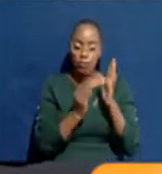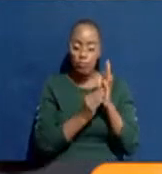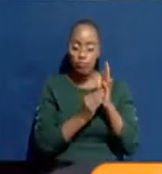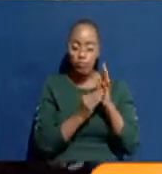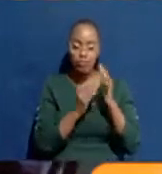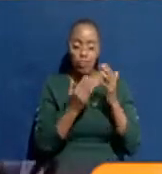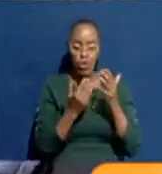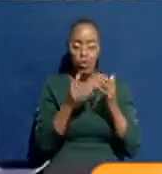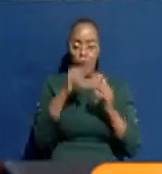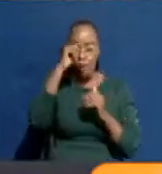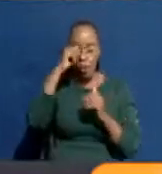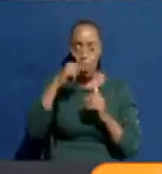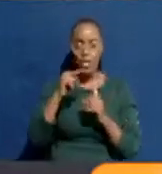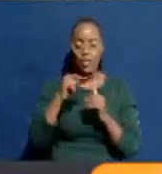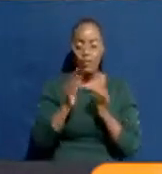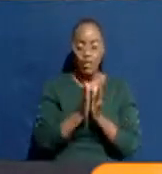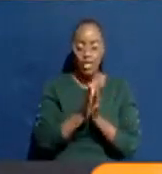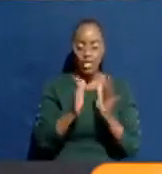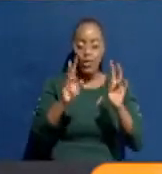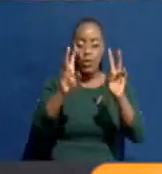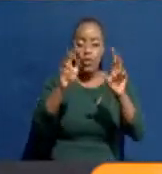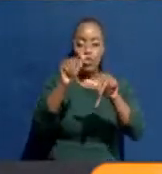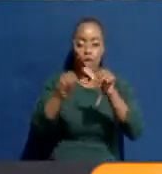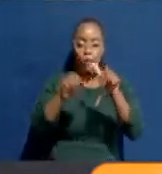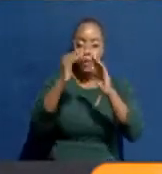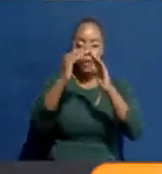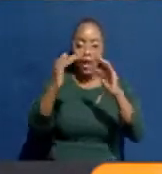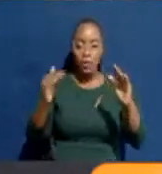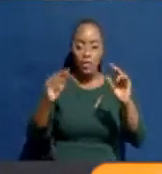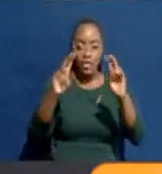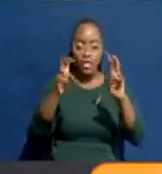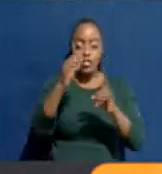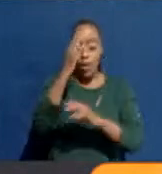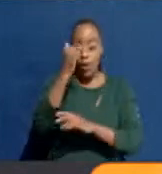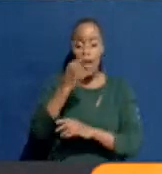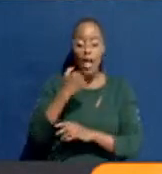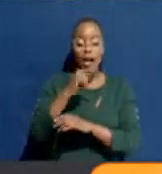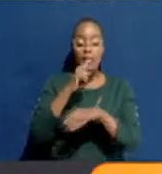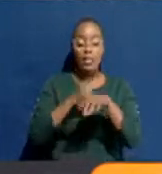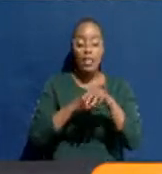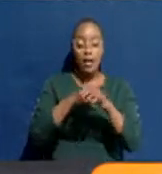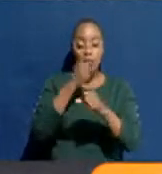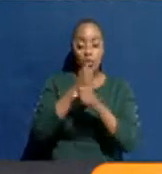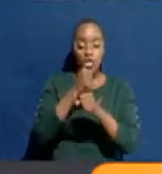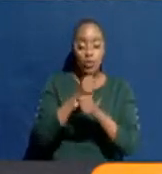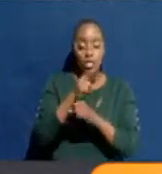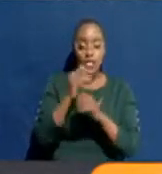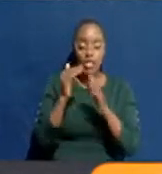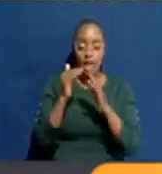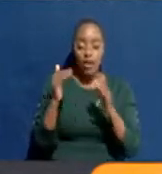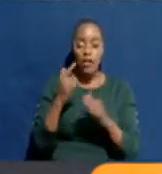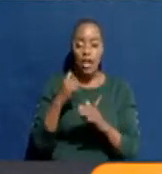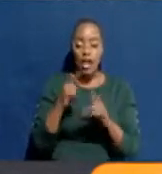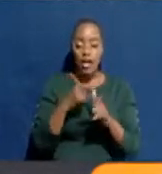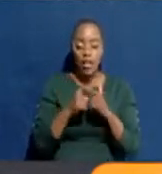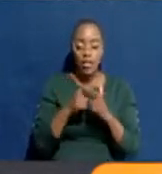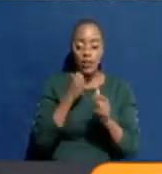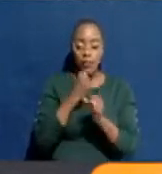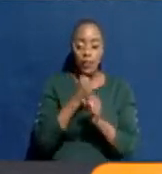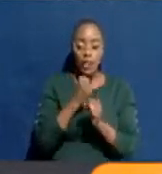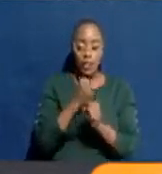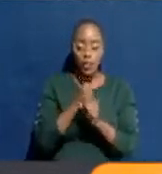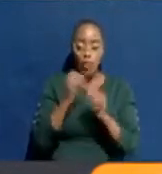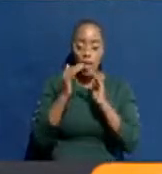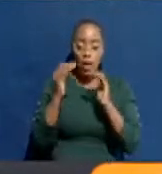policy, it is the whole chain around housing. Why? We want, as we do this housing, that we do not then do houses.